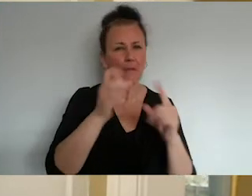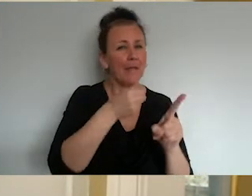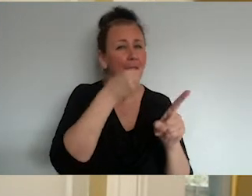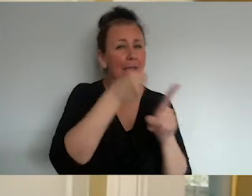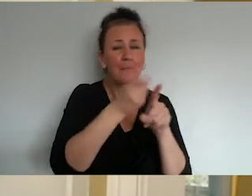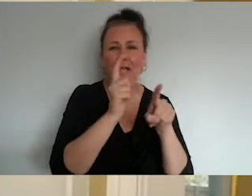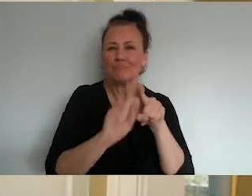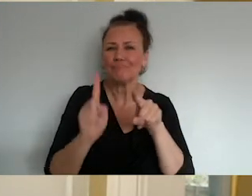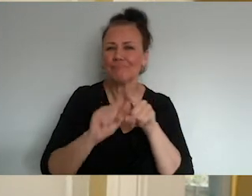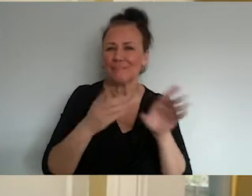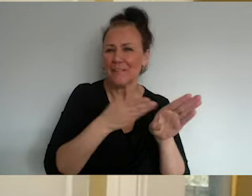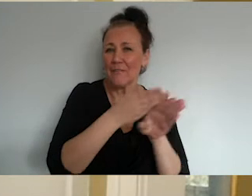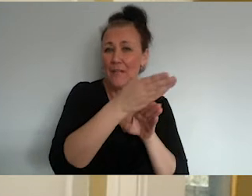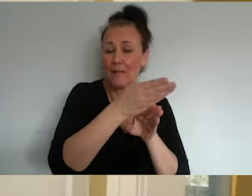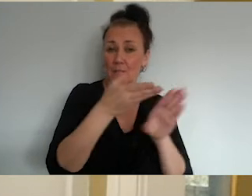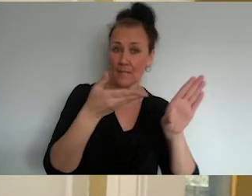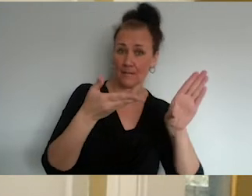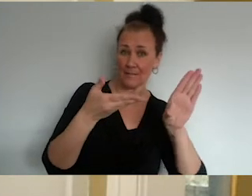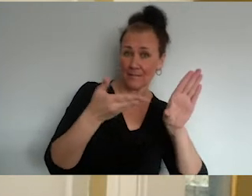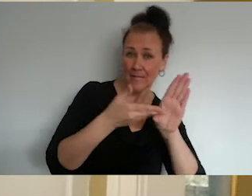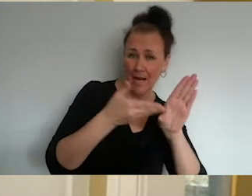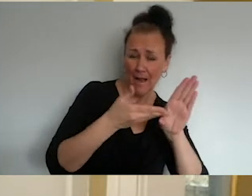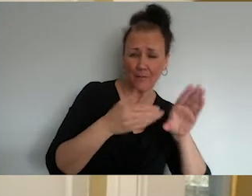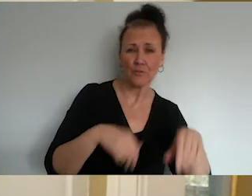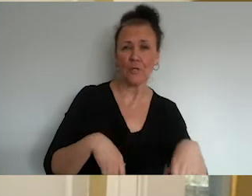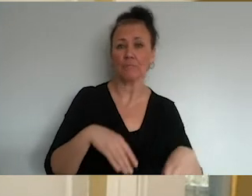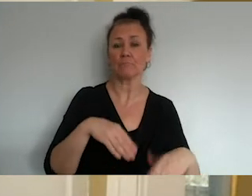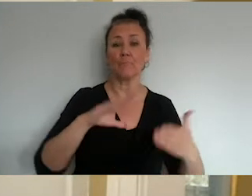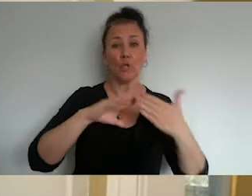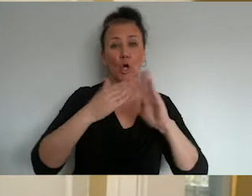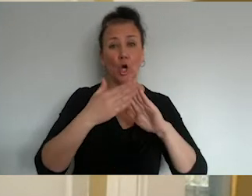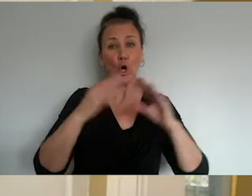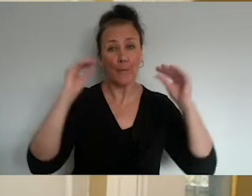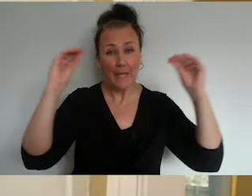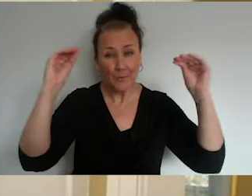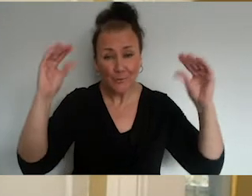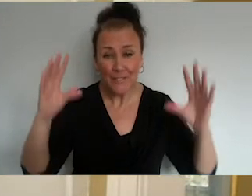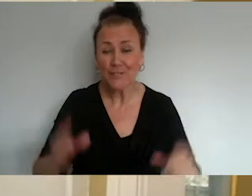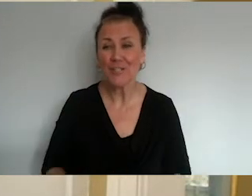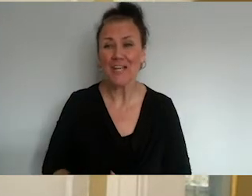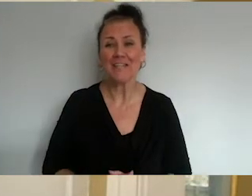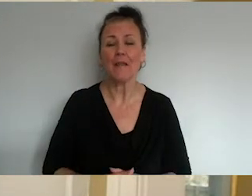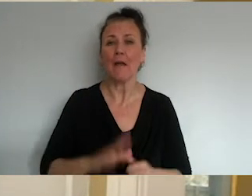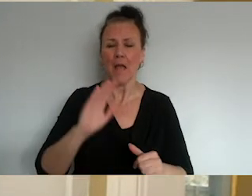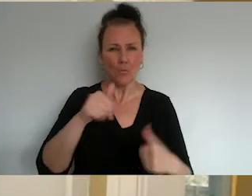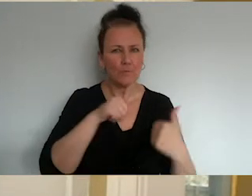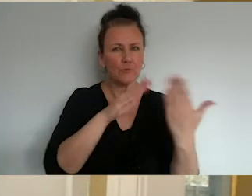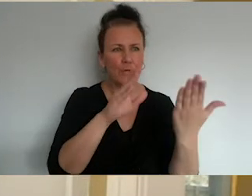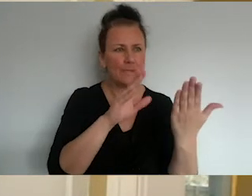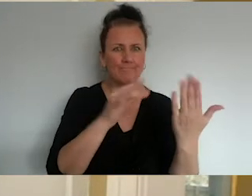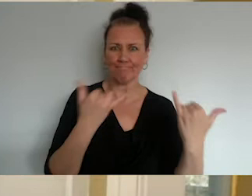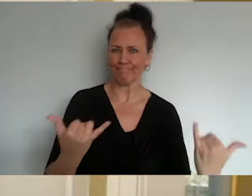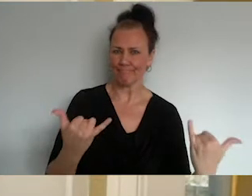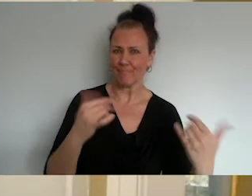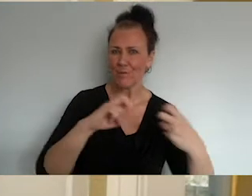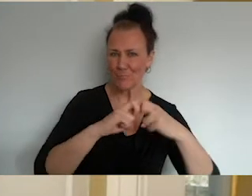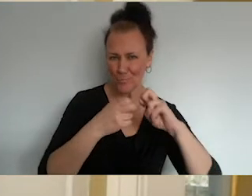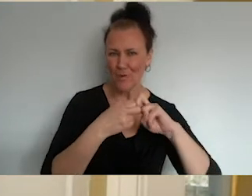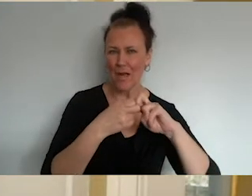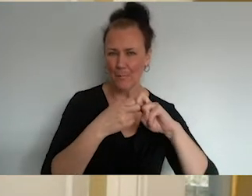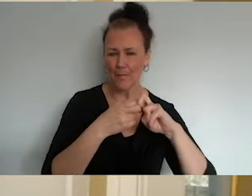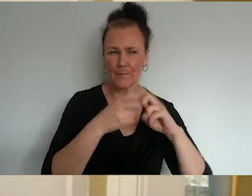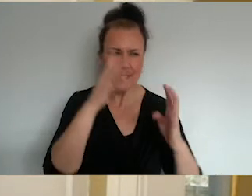has shaped new fields from education psychology to urban education that have addressed each era's most pressing